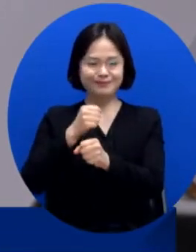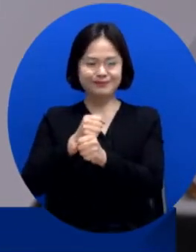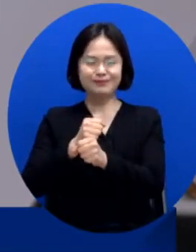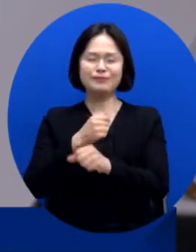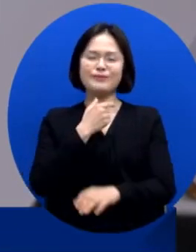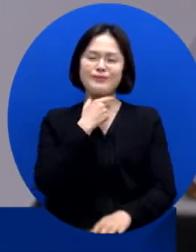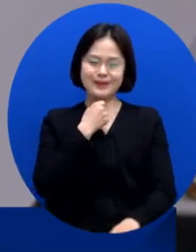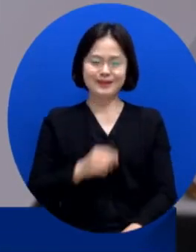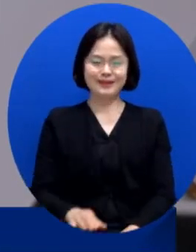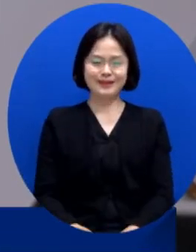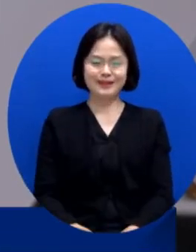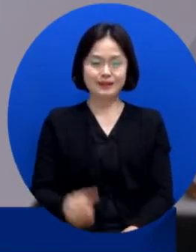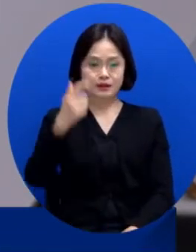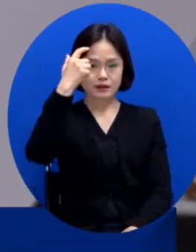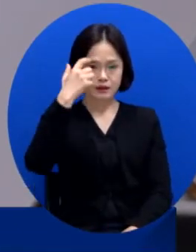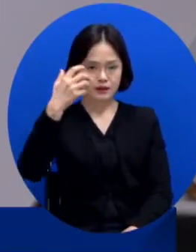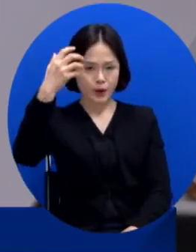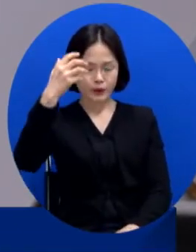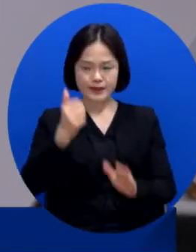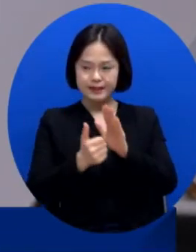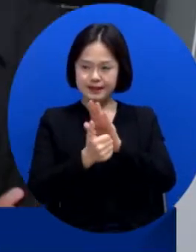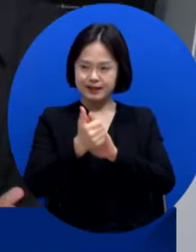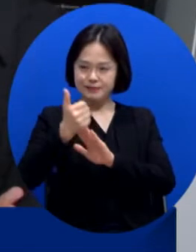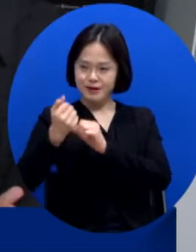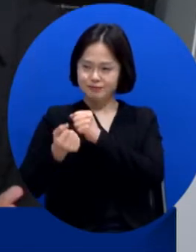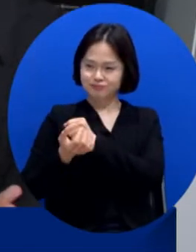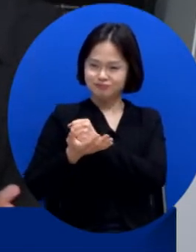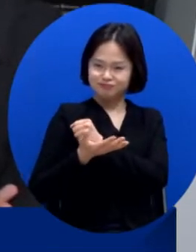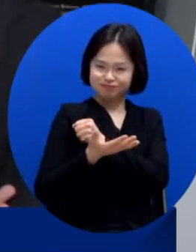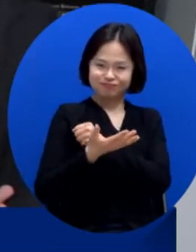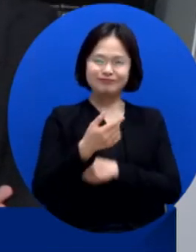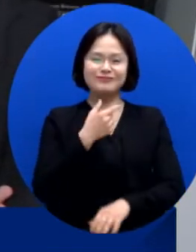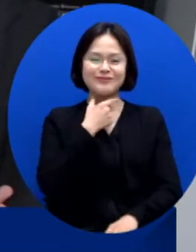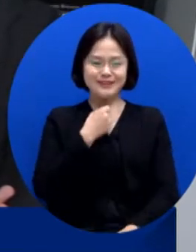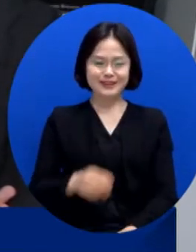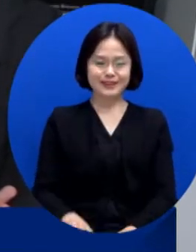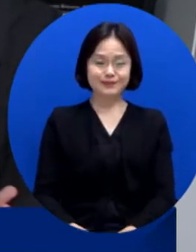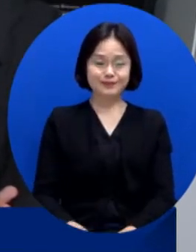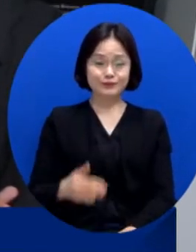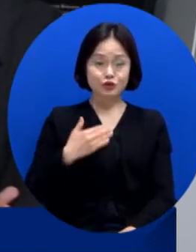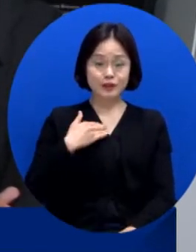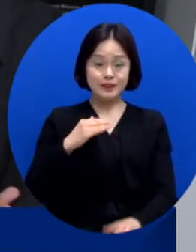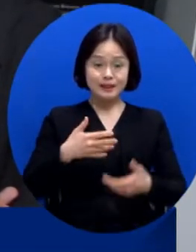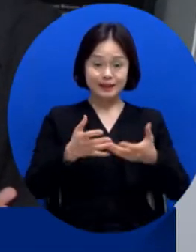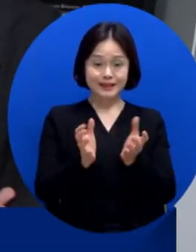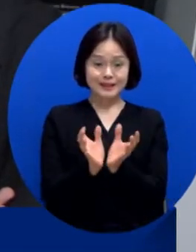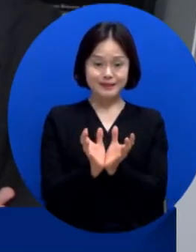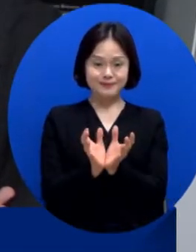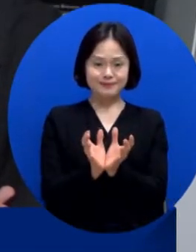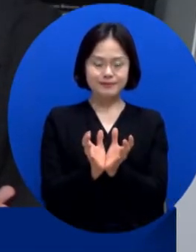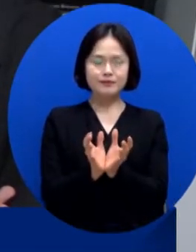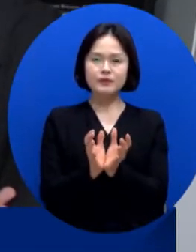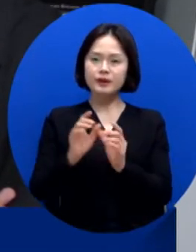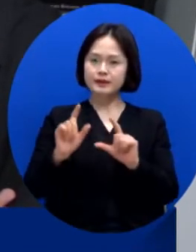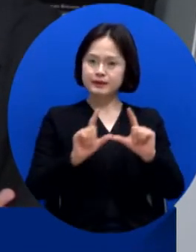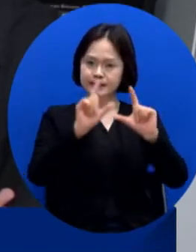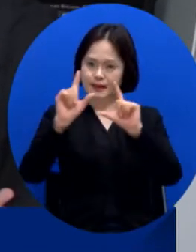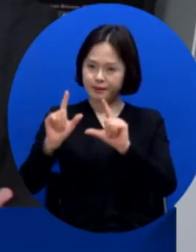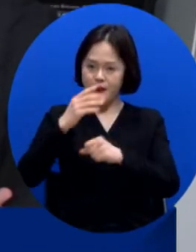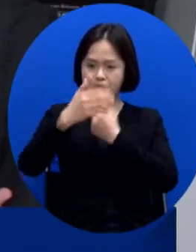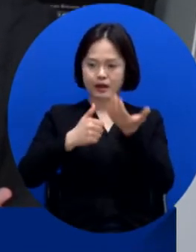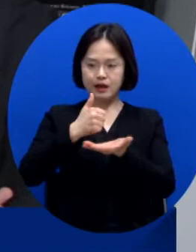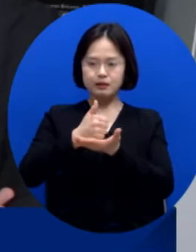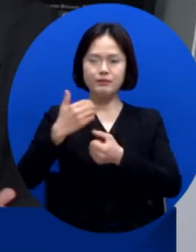music that uplifts the soul. It's the epitome of God's grace over our lives, His protection, His